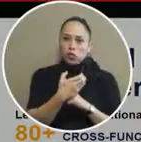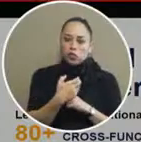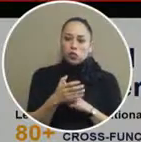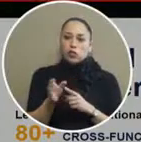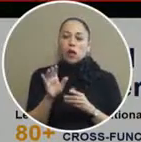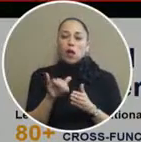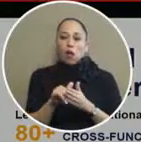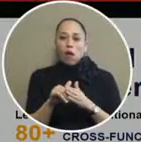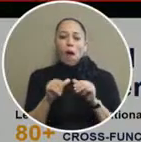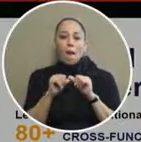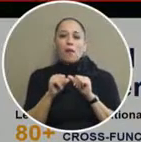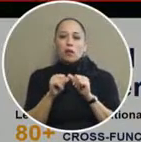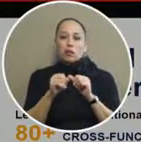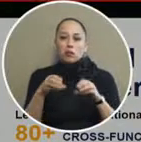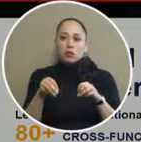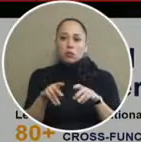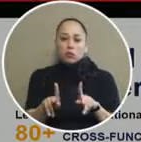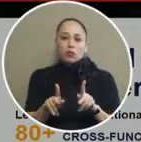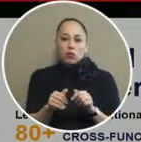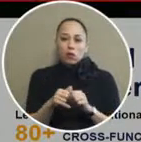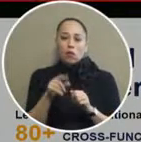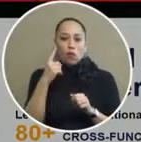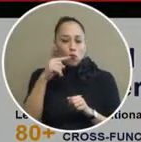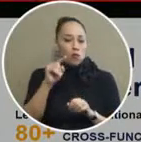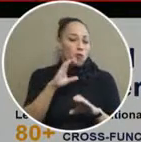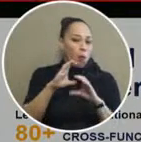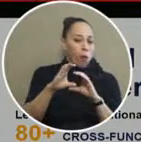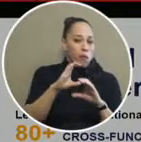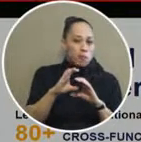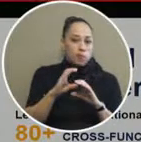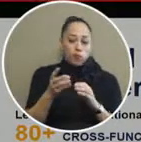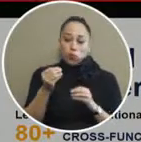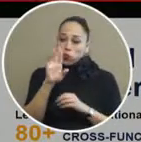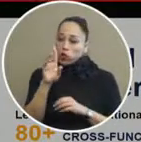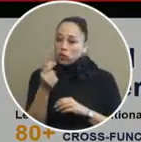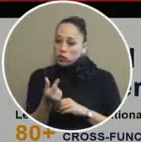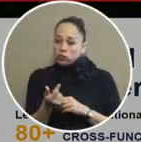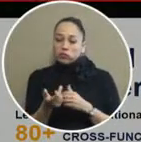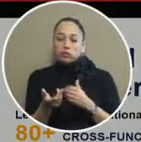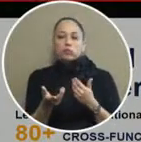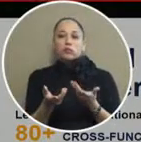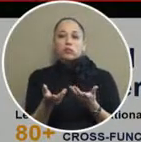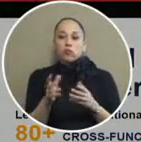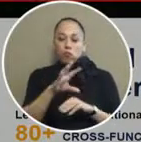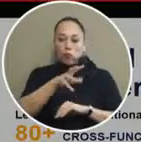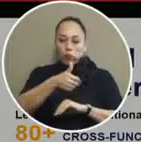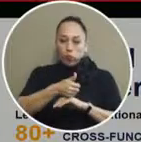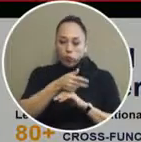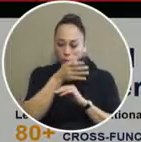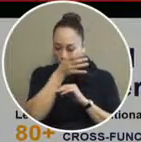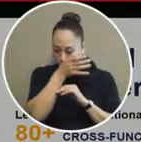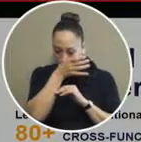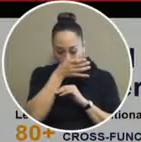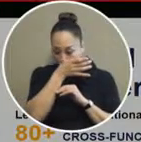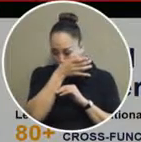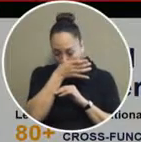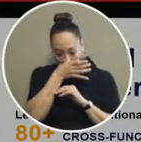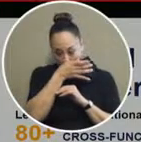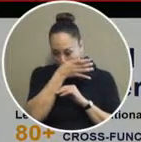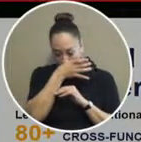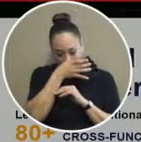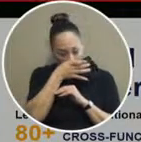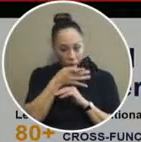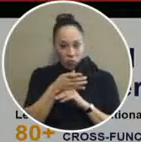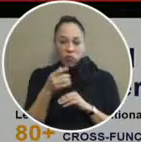ensuring that there's continuous opportunities for two-way communication. So organizationally, what's put in place to ensure that there's that clear line of